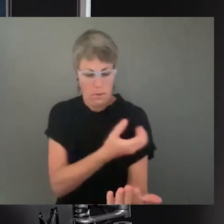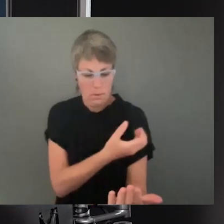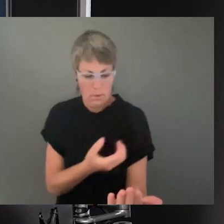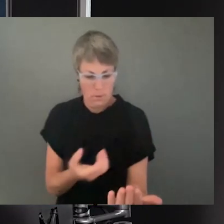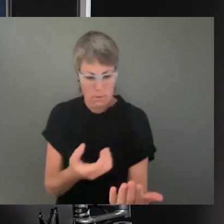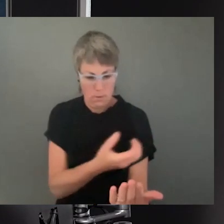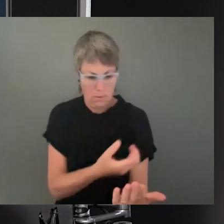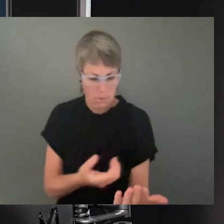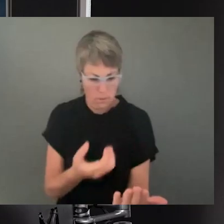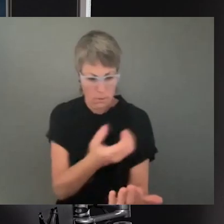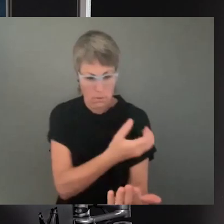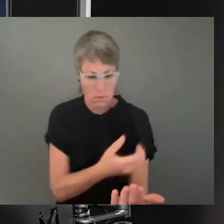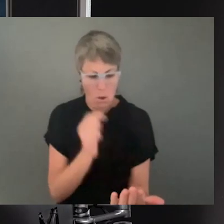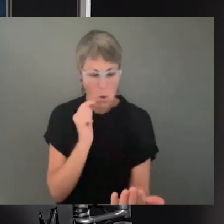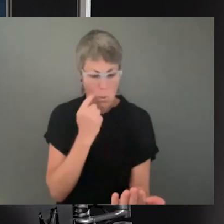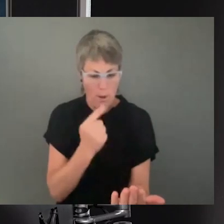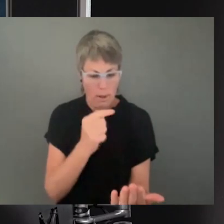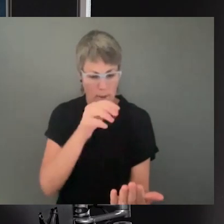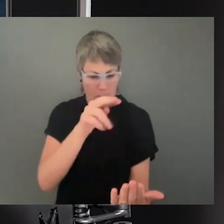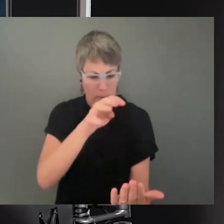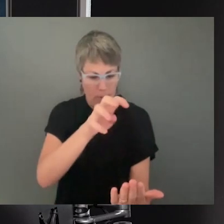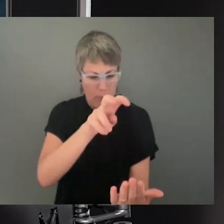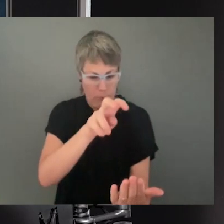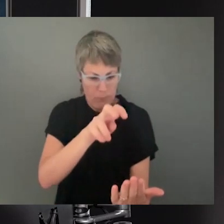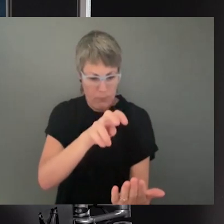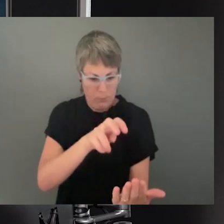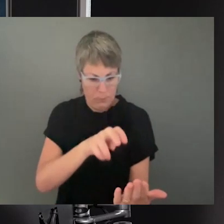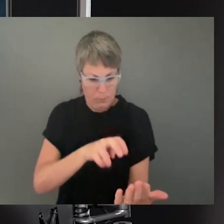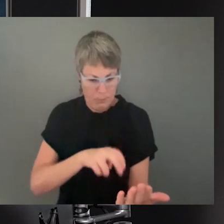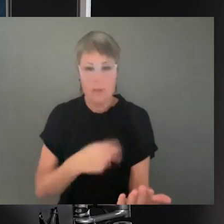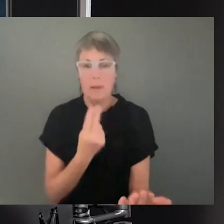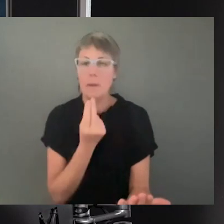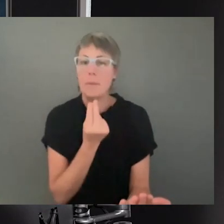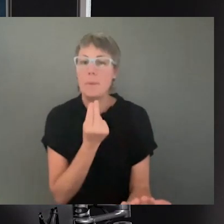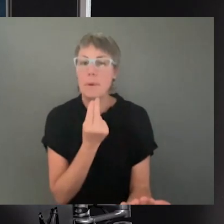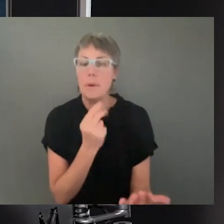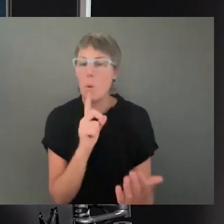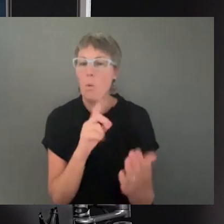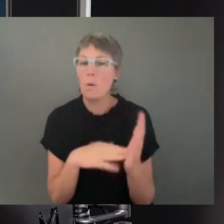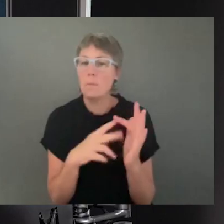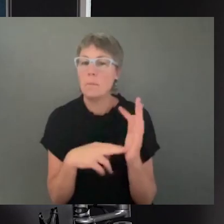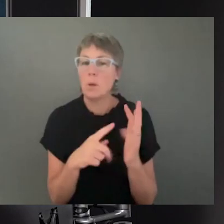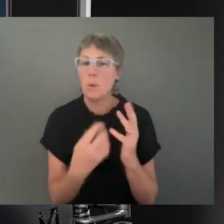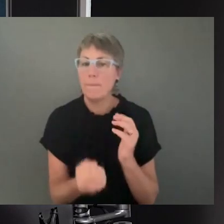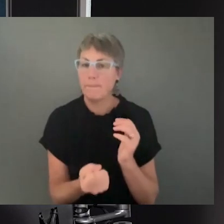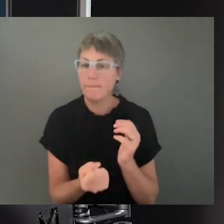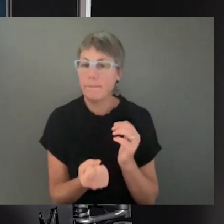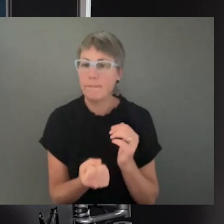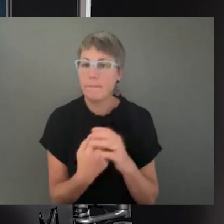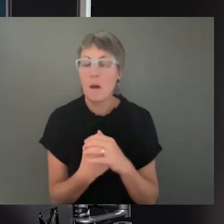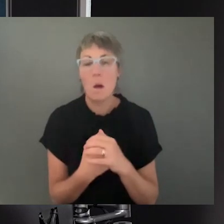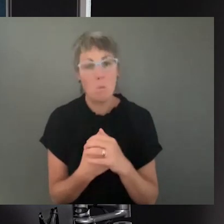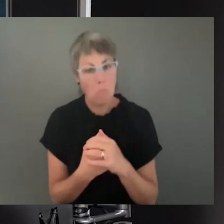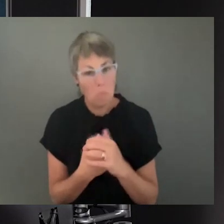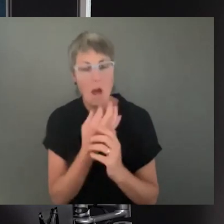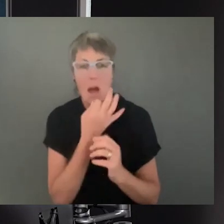different documents, potentially including menu items. What about for yourself, Megan? What would you say to Michelle